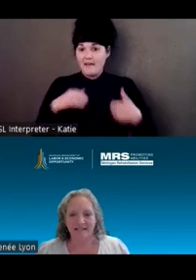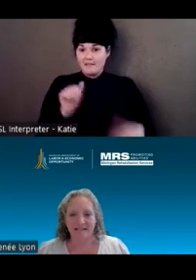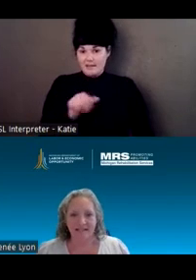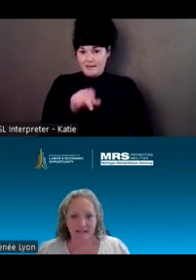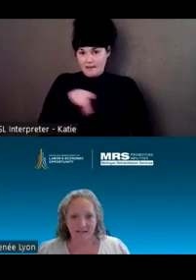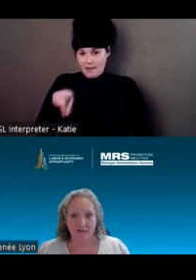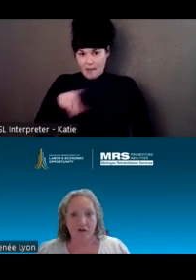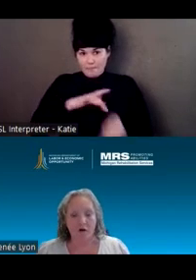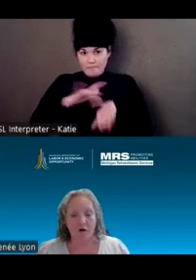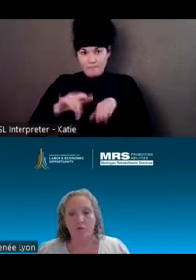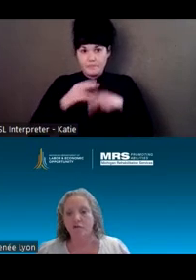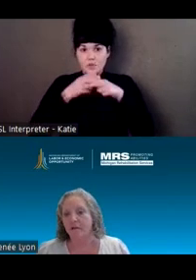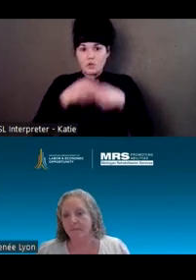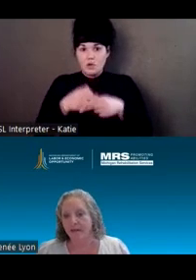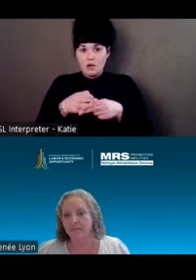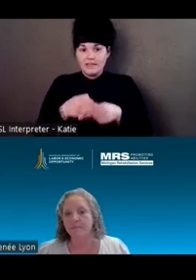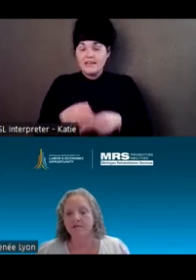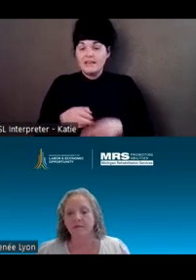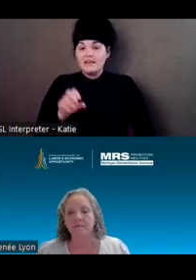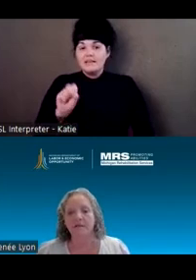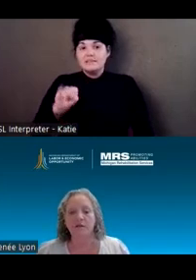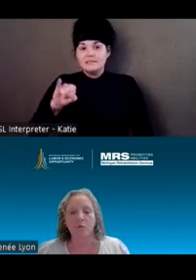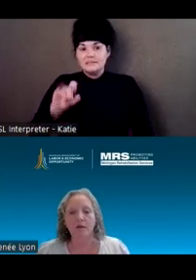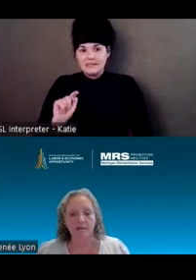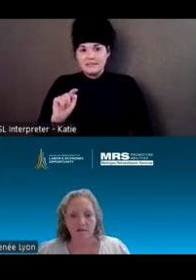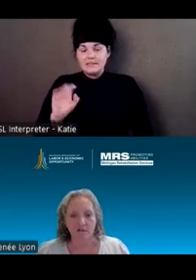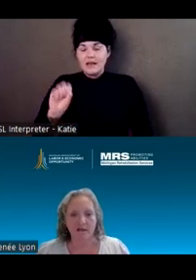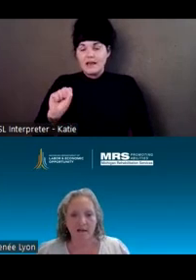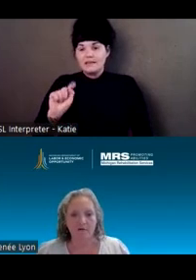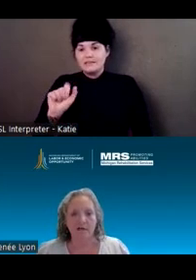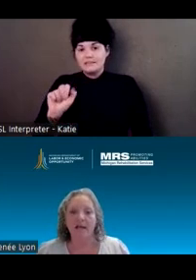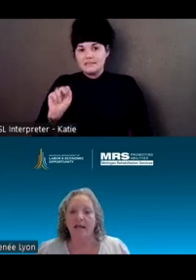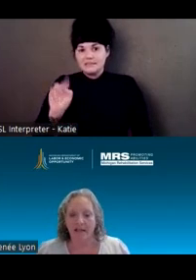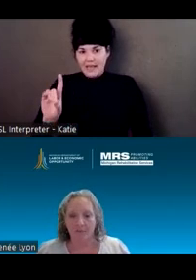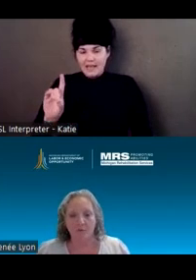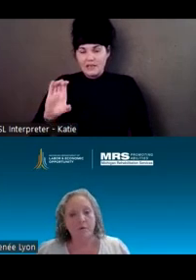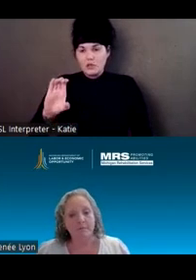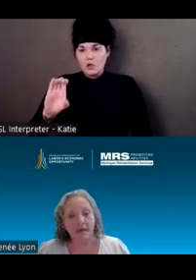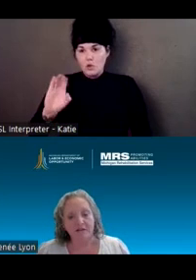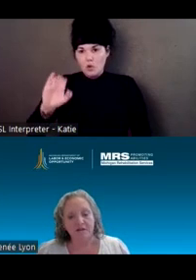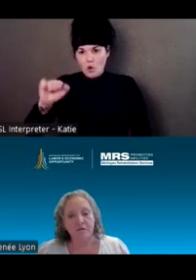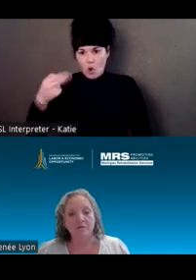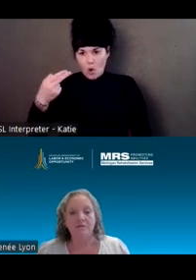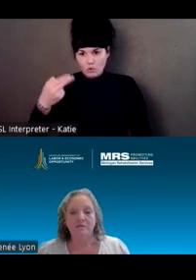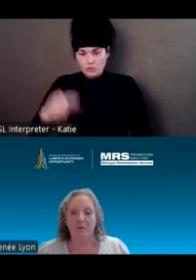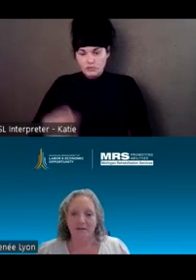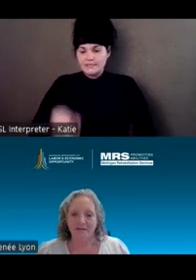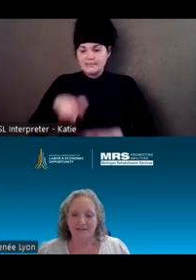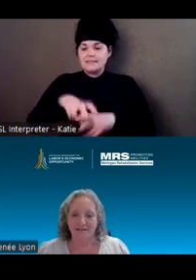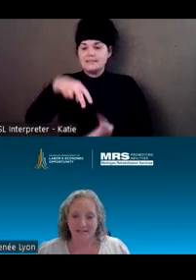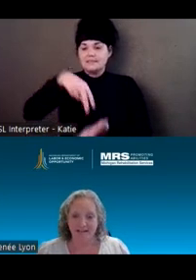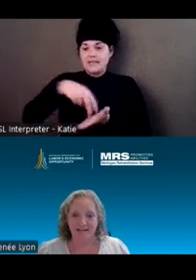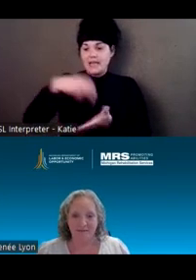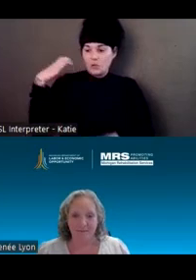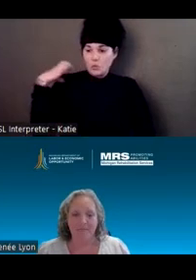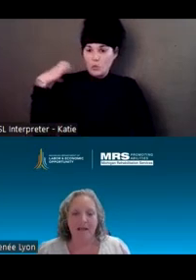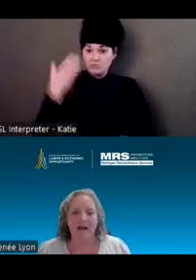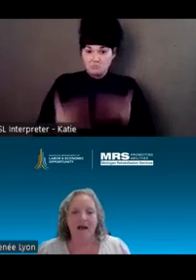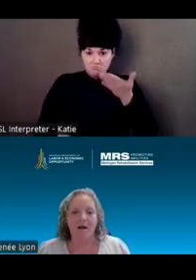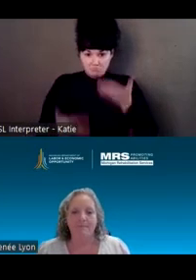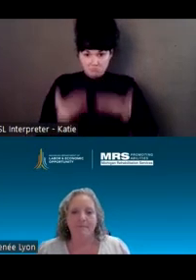Sit Stand Coach. That might be something you want to check out. It will remind you when to